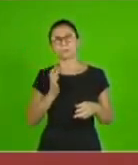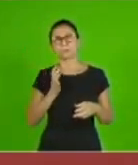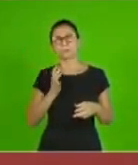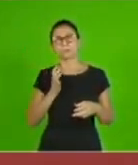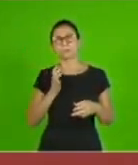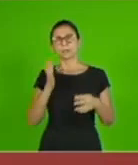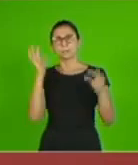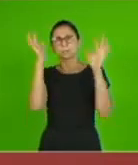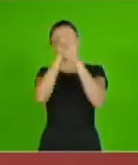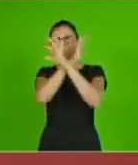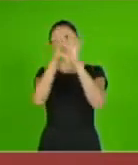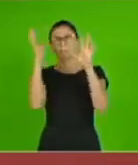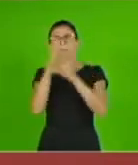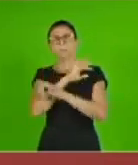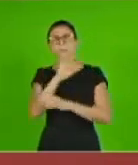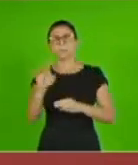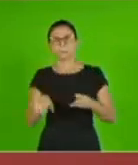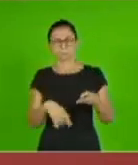We're going to see